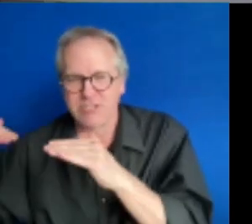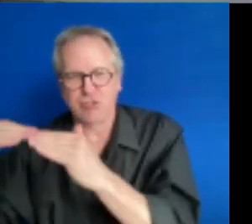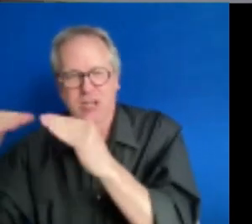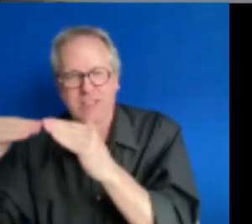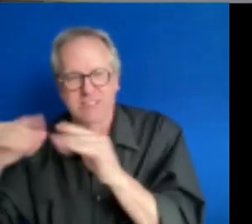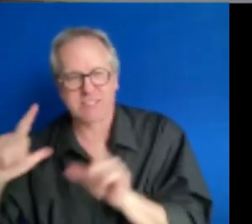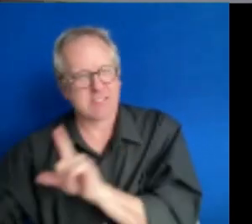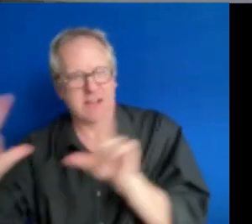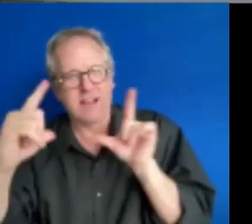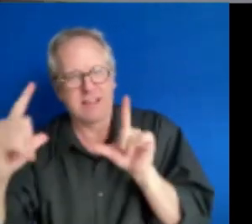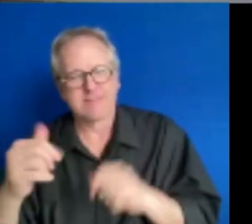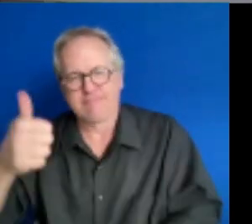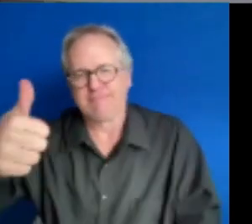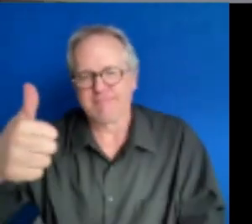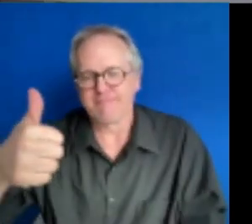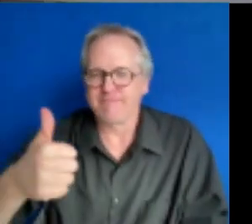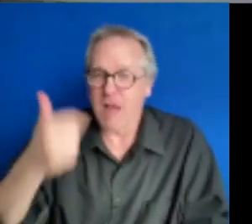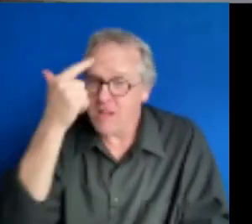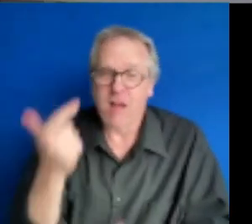there's a lot of hope.